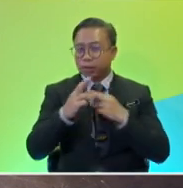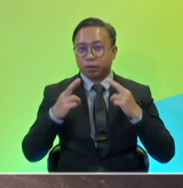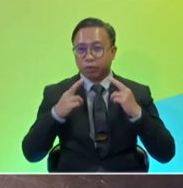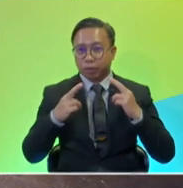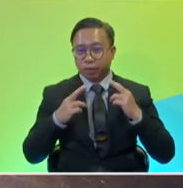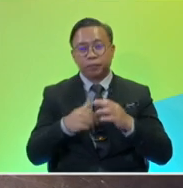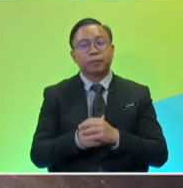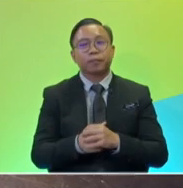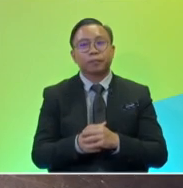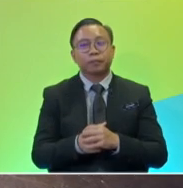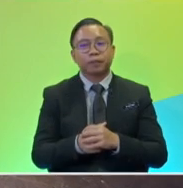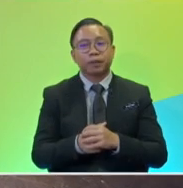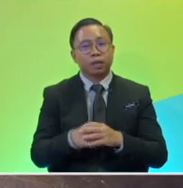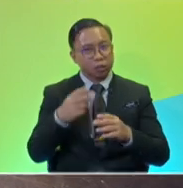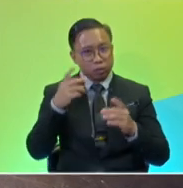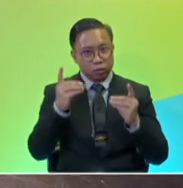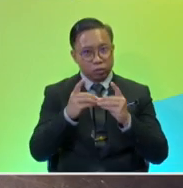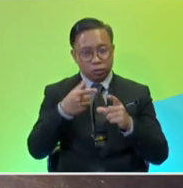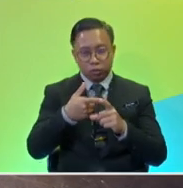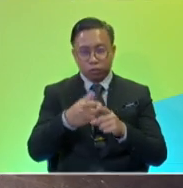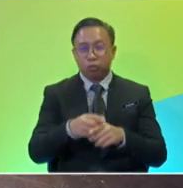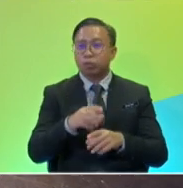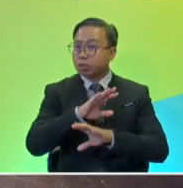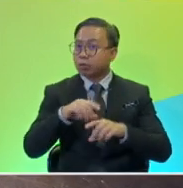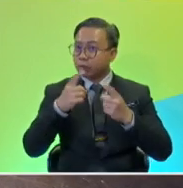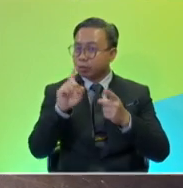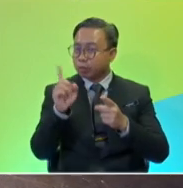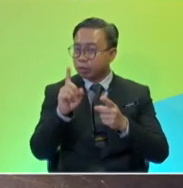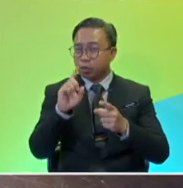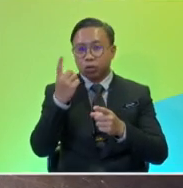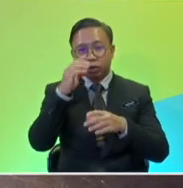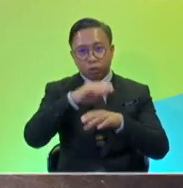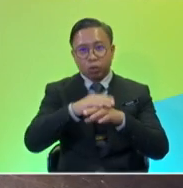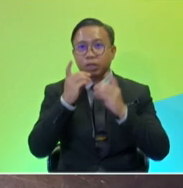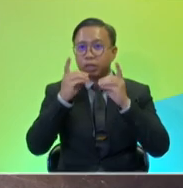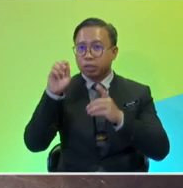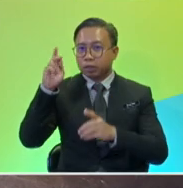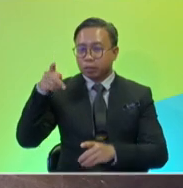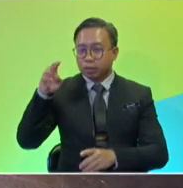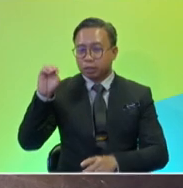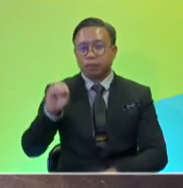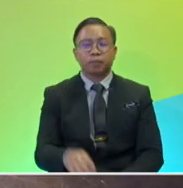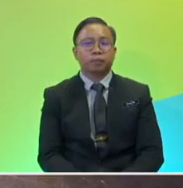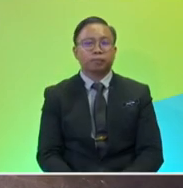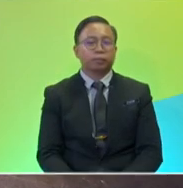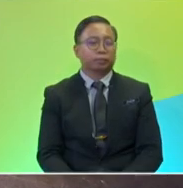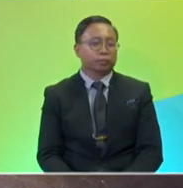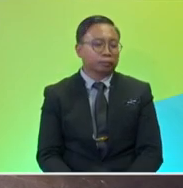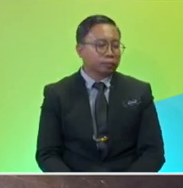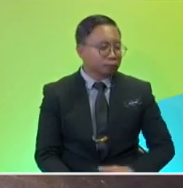okay? Yes, definitely. Okay, so we'll see you all right after this. Don't go anywhere, only on EduwebTV KPM.